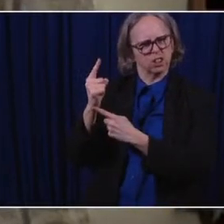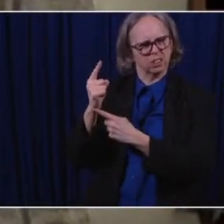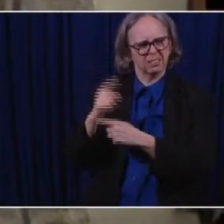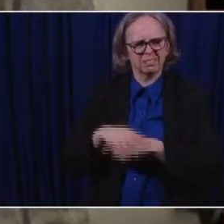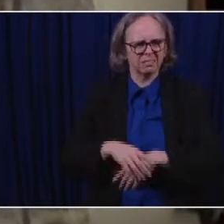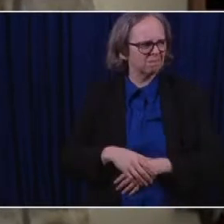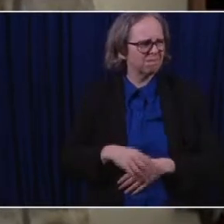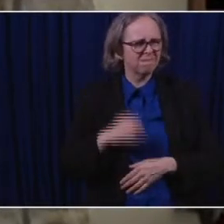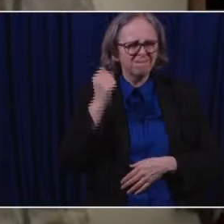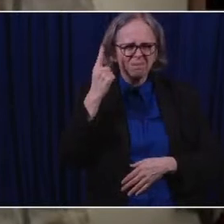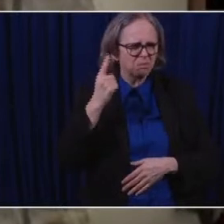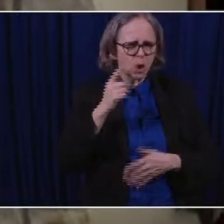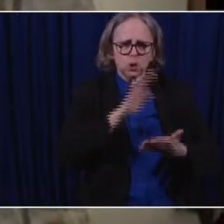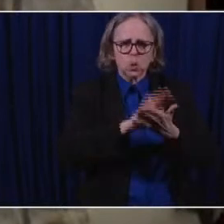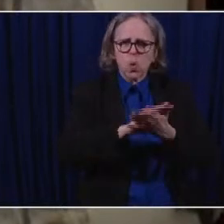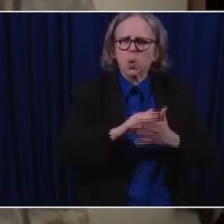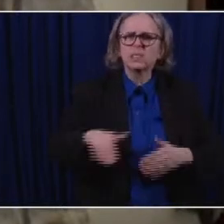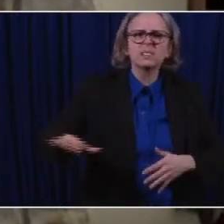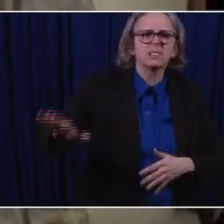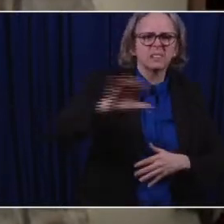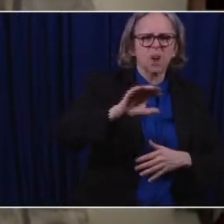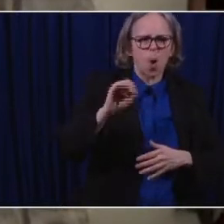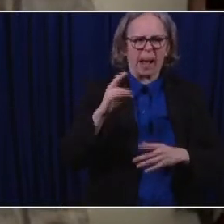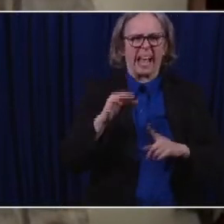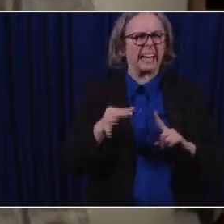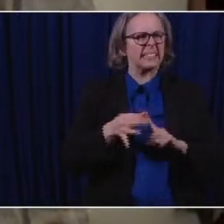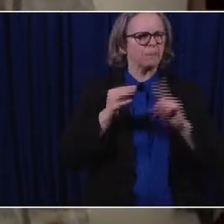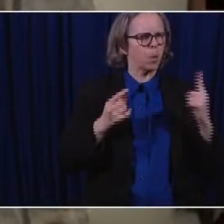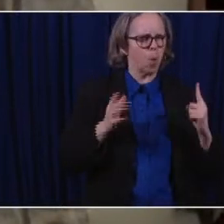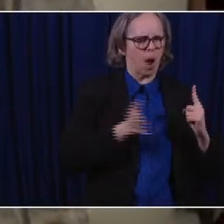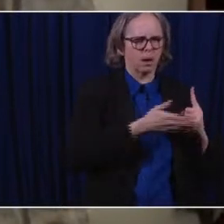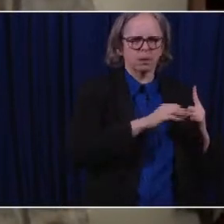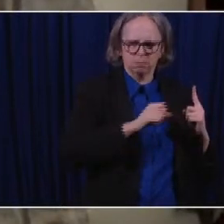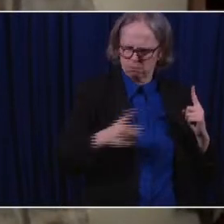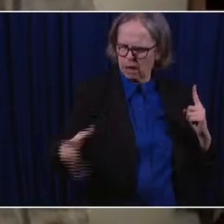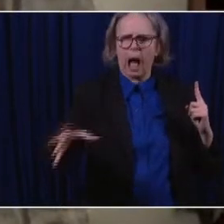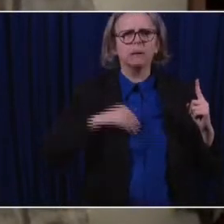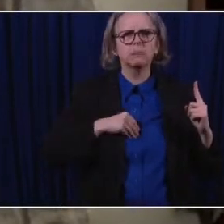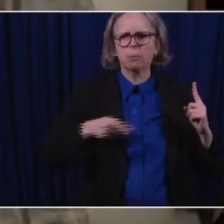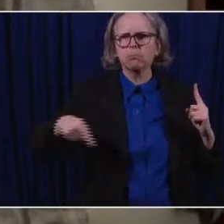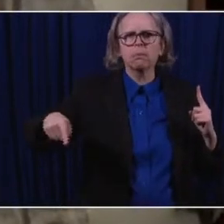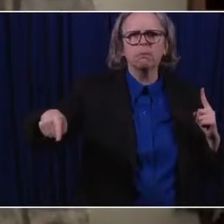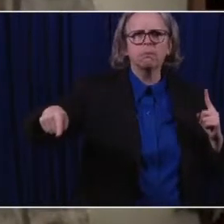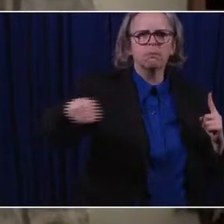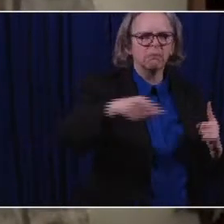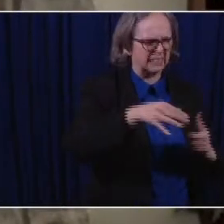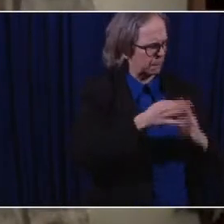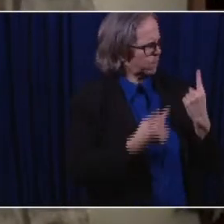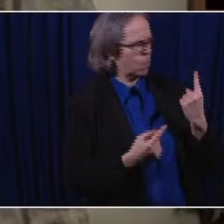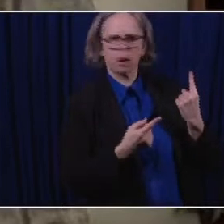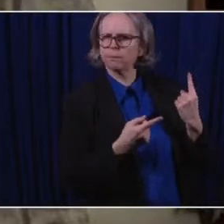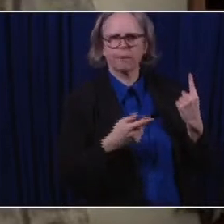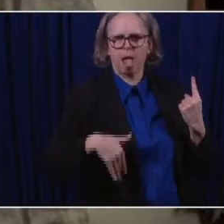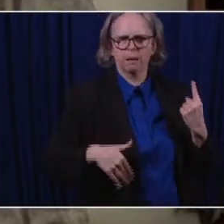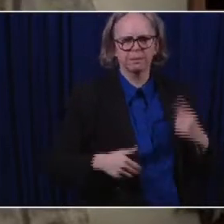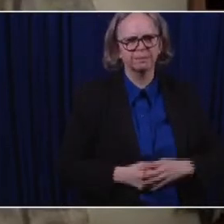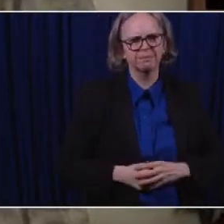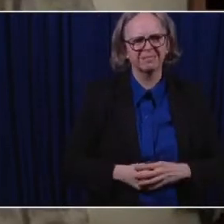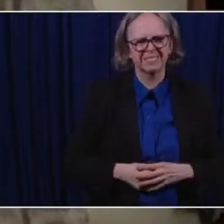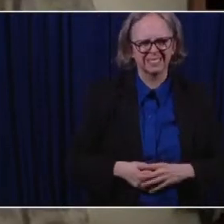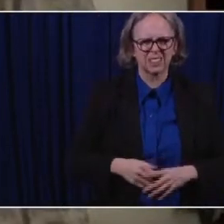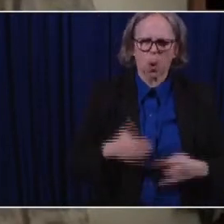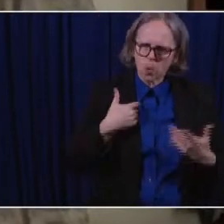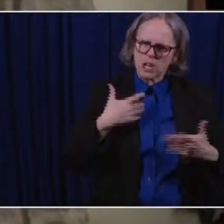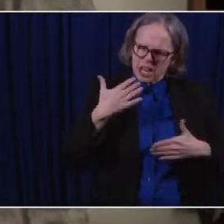are already back that had not been back. Some are phasing in. But having kids in school is a